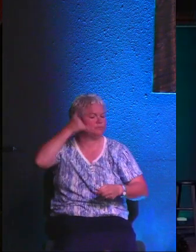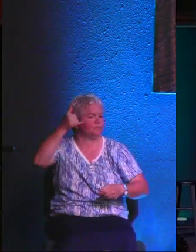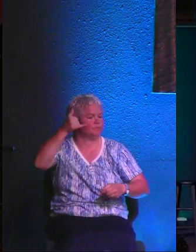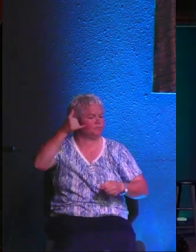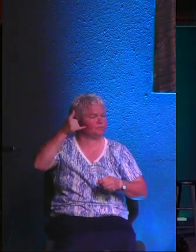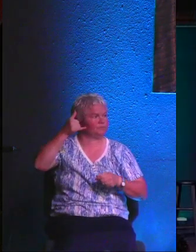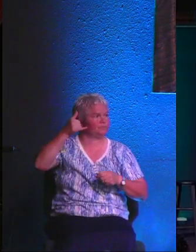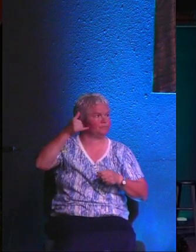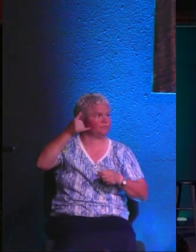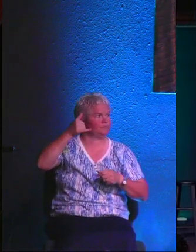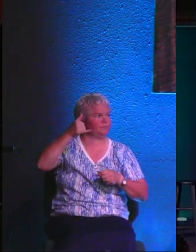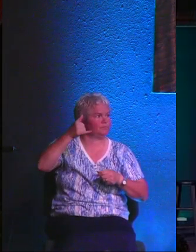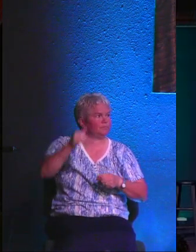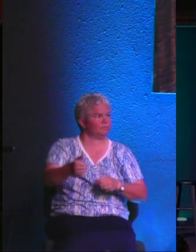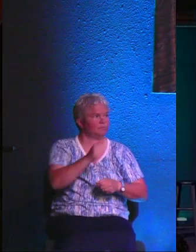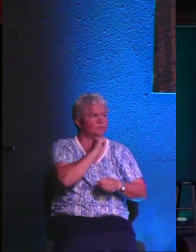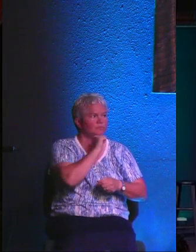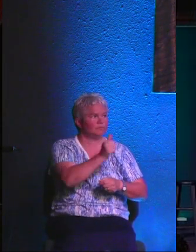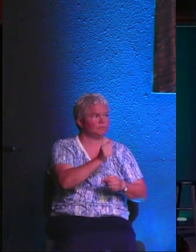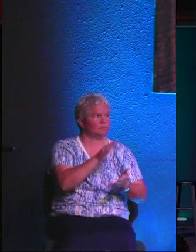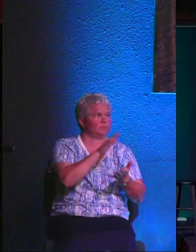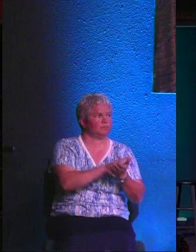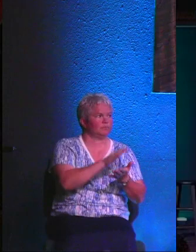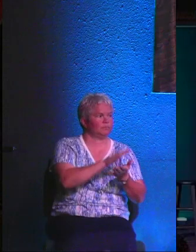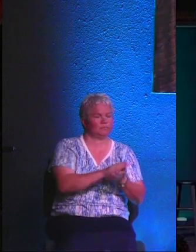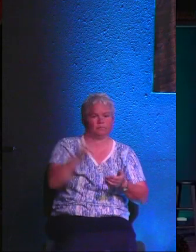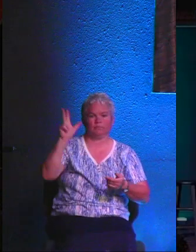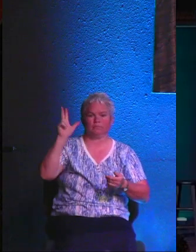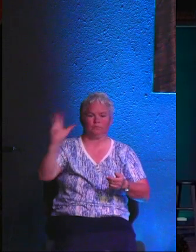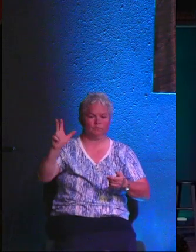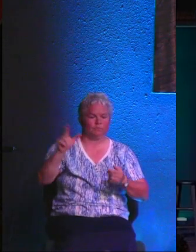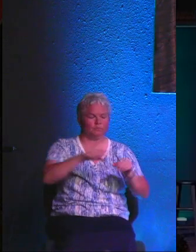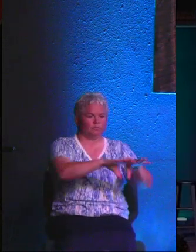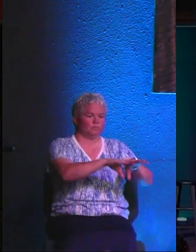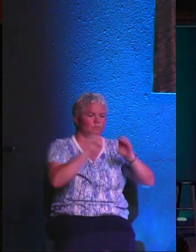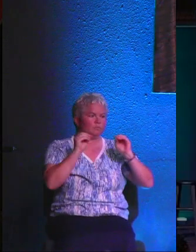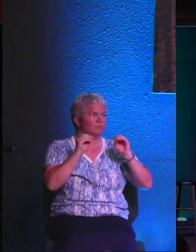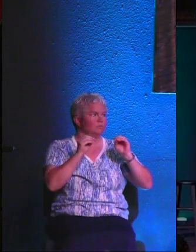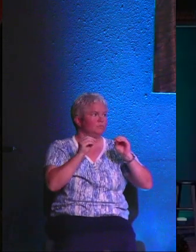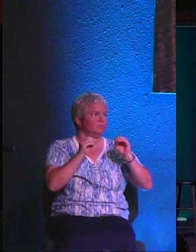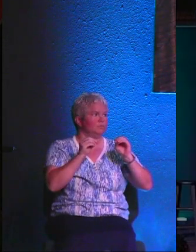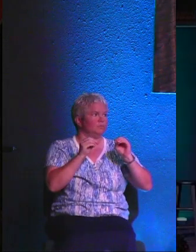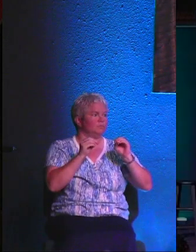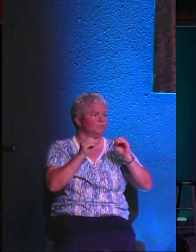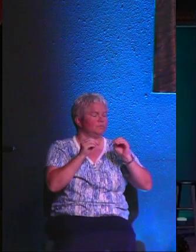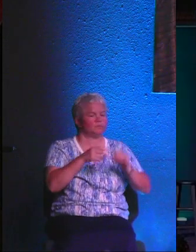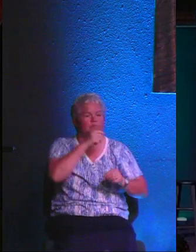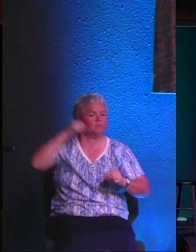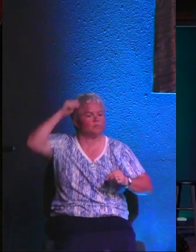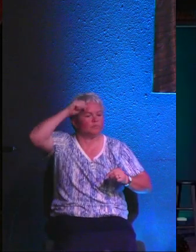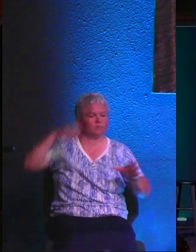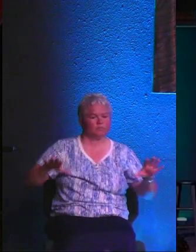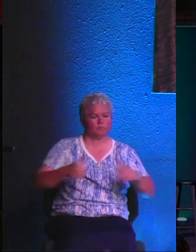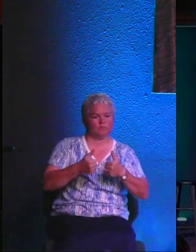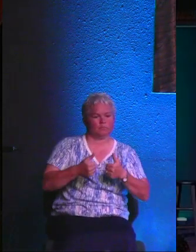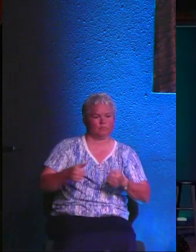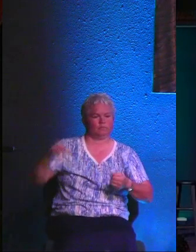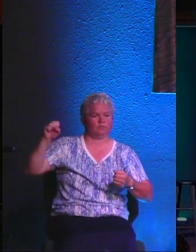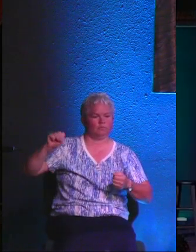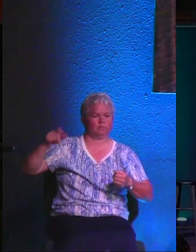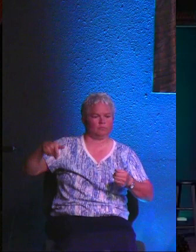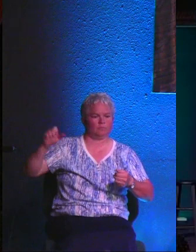executive leadership. Do not go to the camp. We have been level 3 evacuated. You need to go to the men's campus of Adult and Teen Challenge in